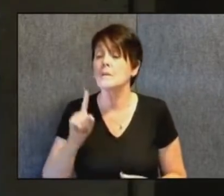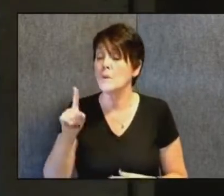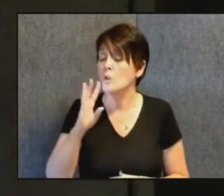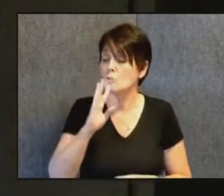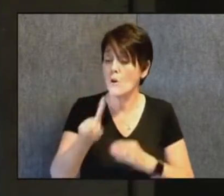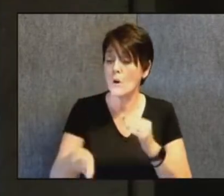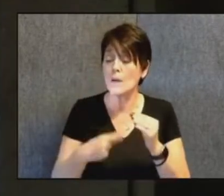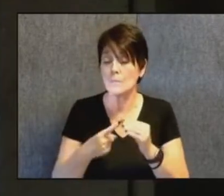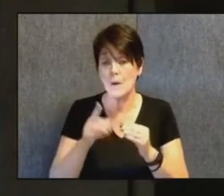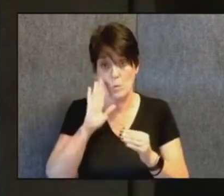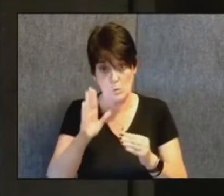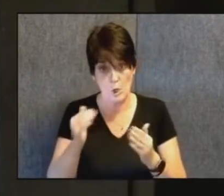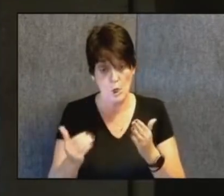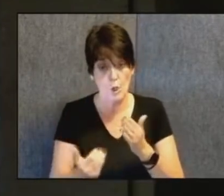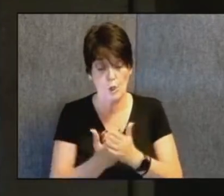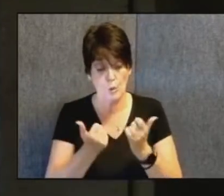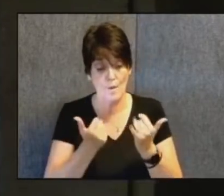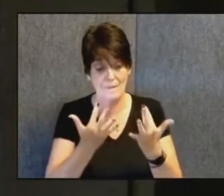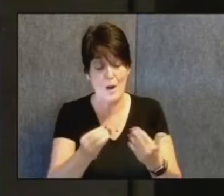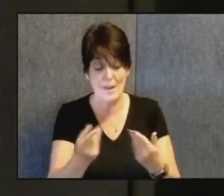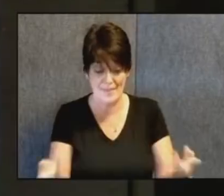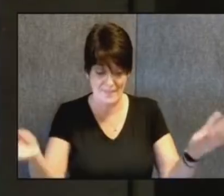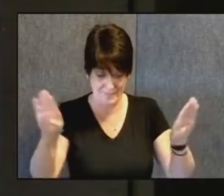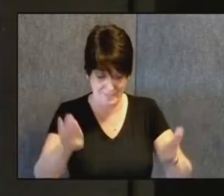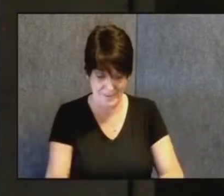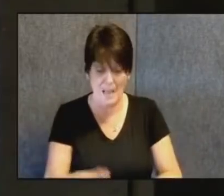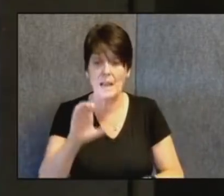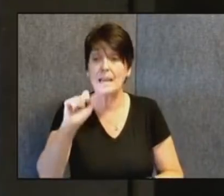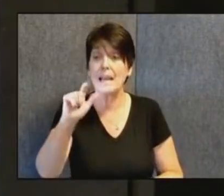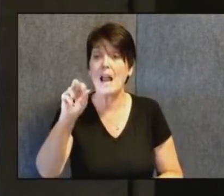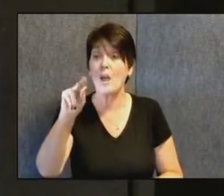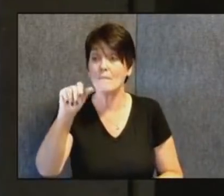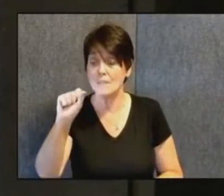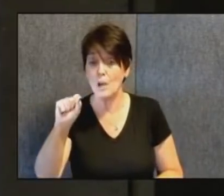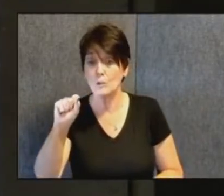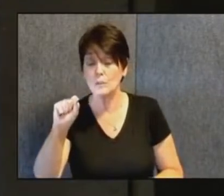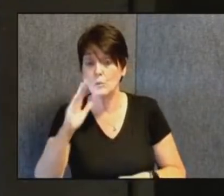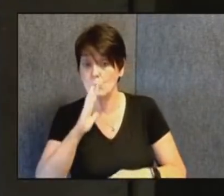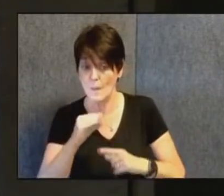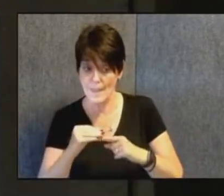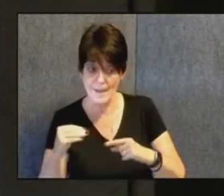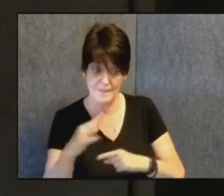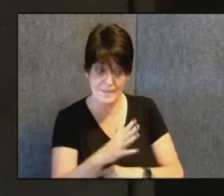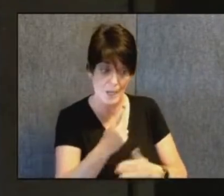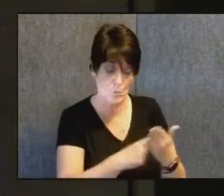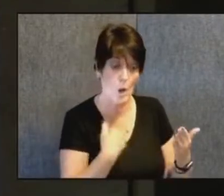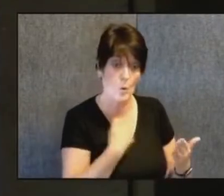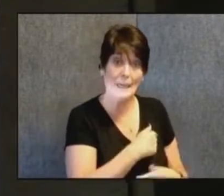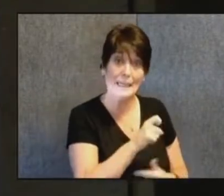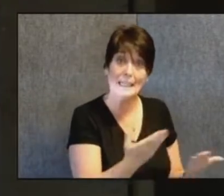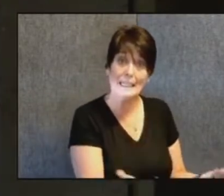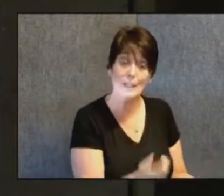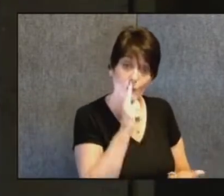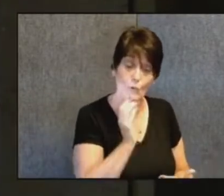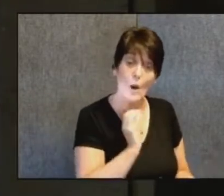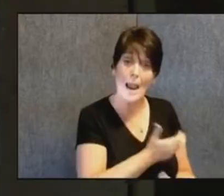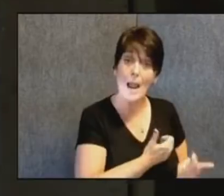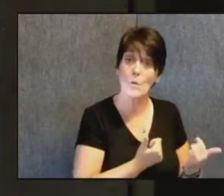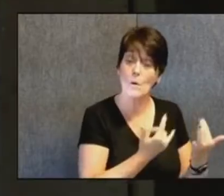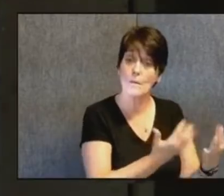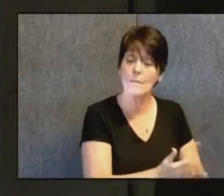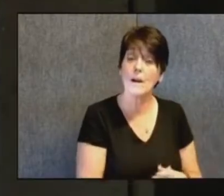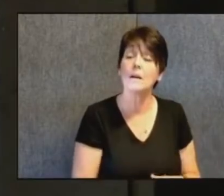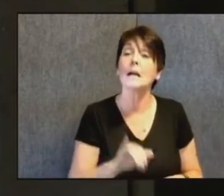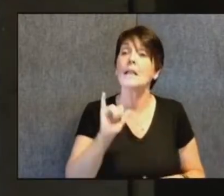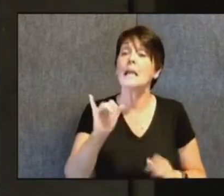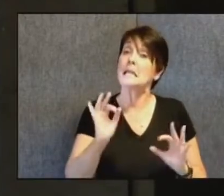cover, will the new fires in the valley in Calaveras County affect the resources on the Caldor Fire? So that is